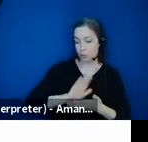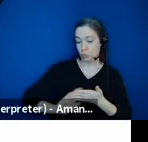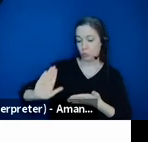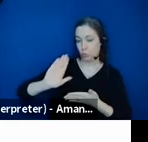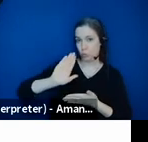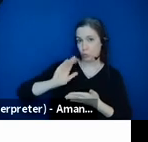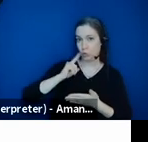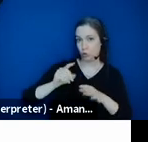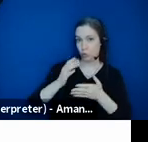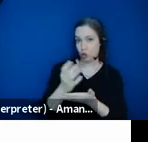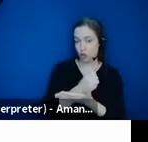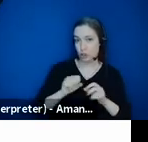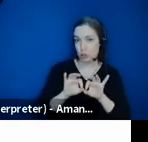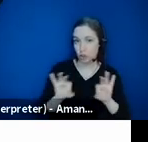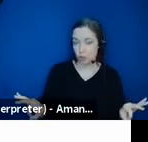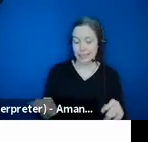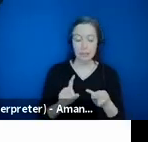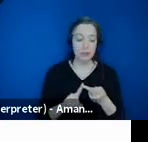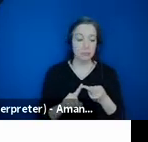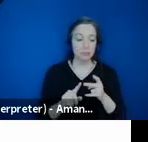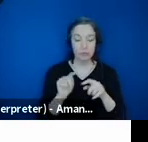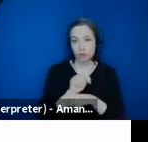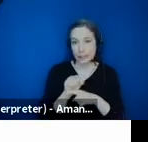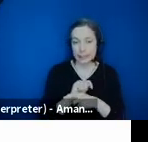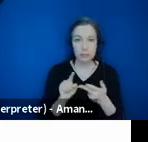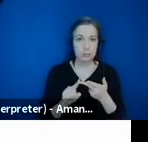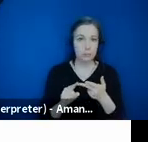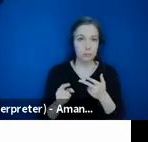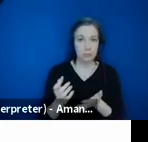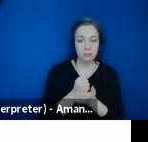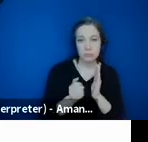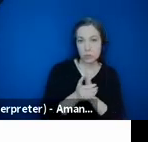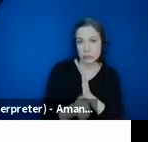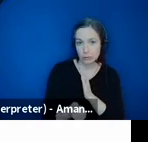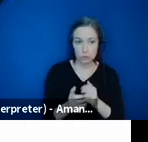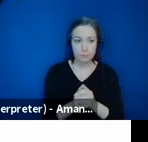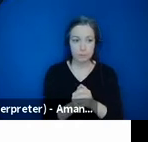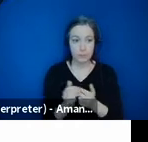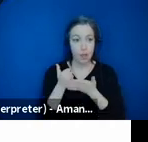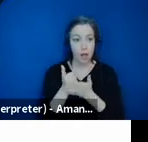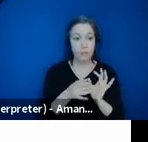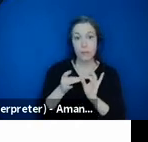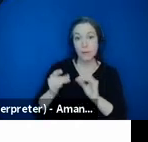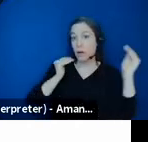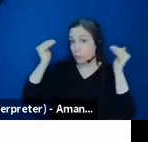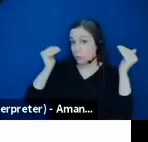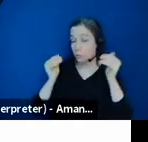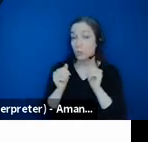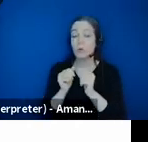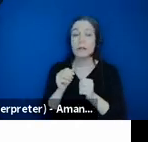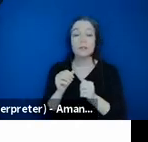acquire marketable skills or train for a new career. It helps connects adult students with college and community resources,